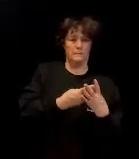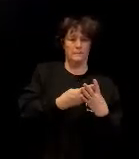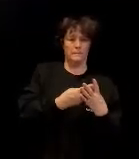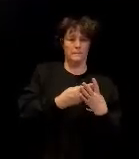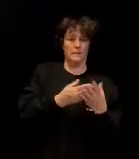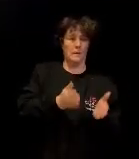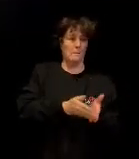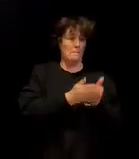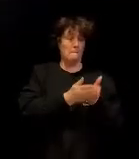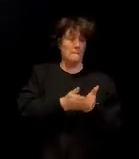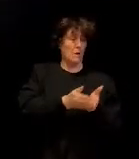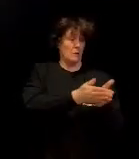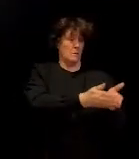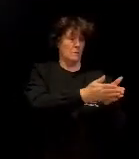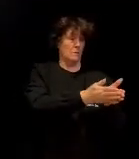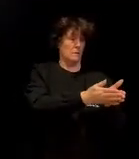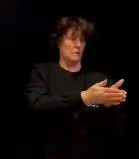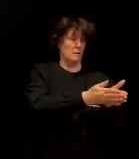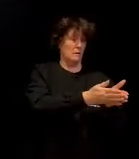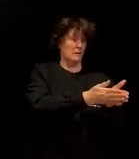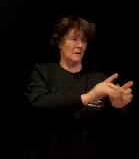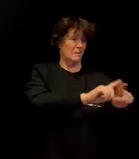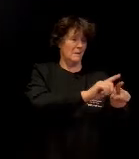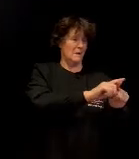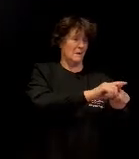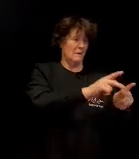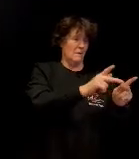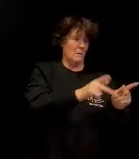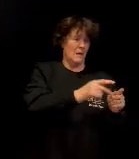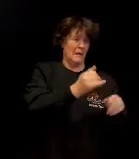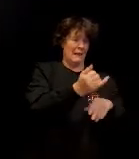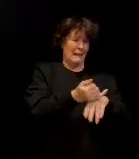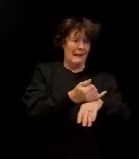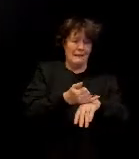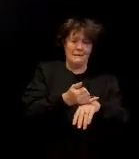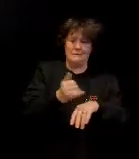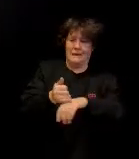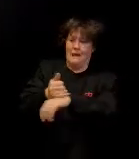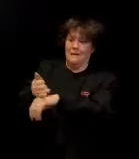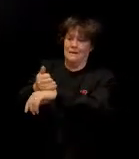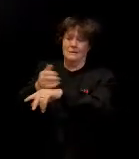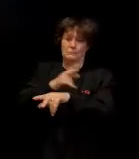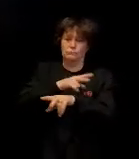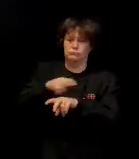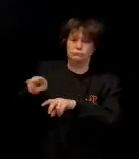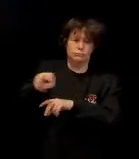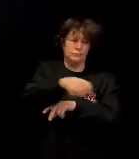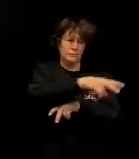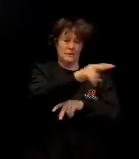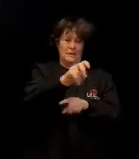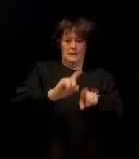sailing from land to land, from island to island, and